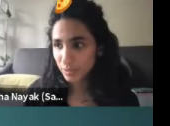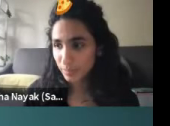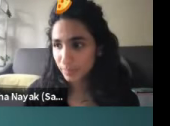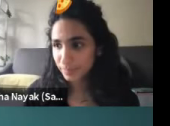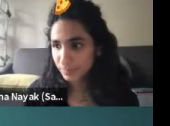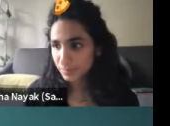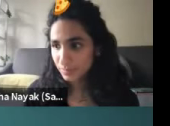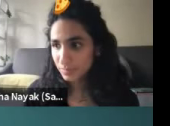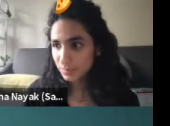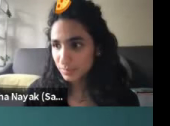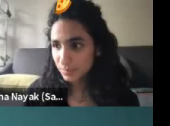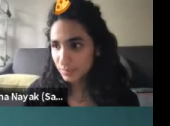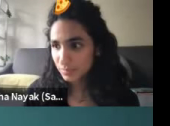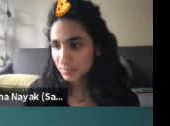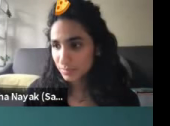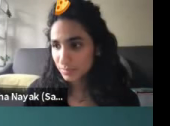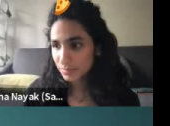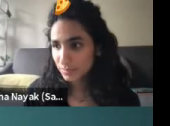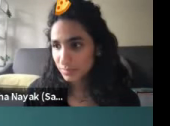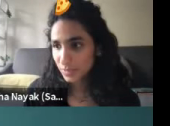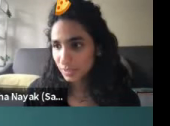off.